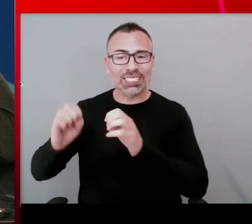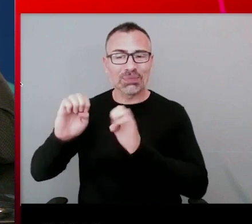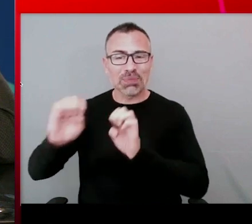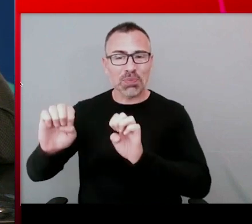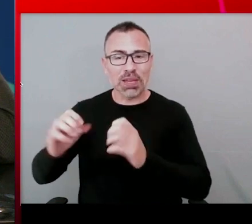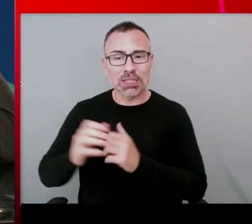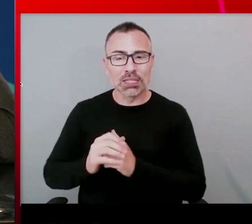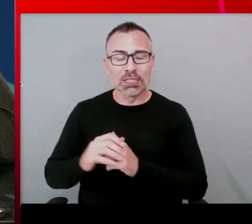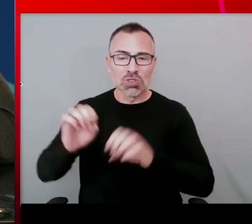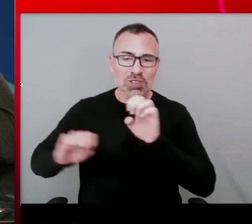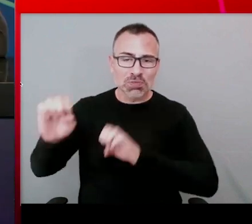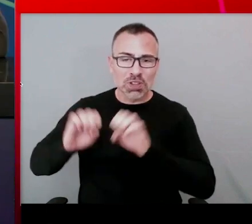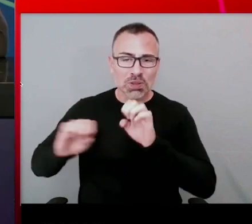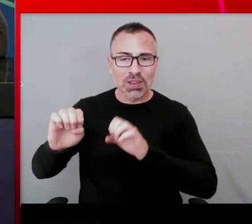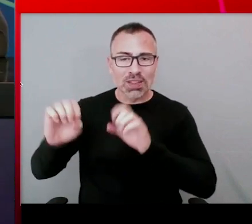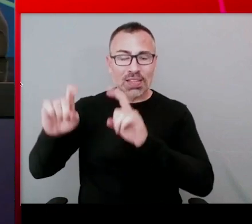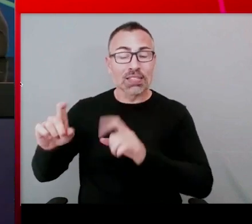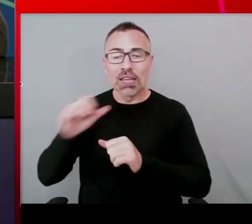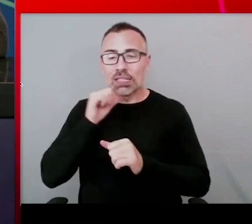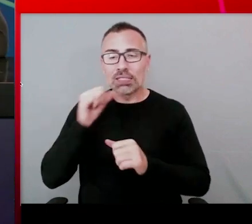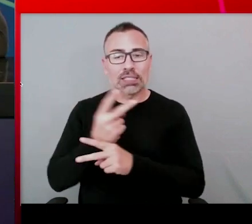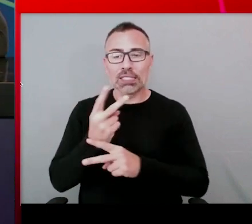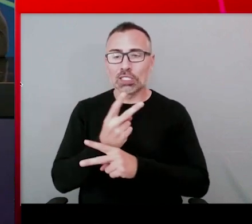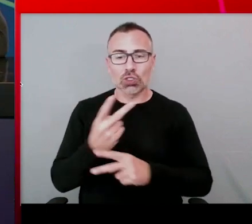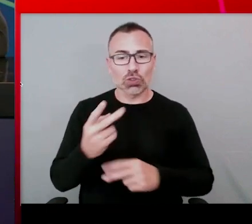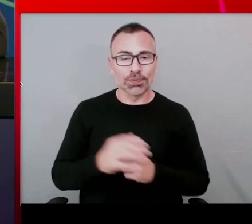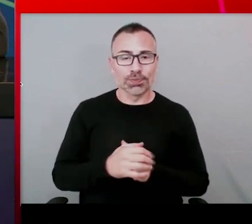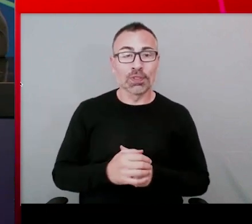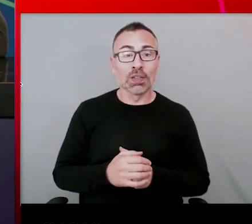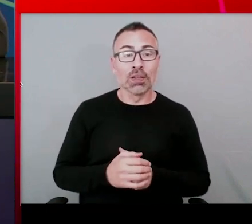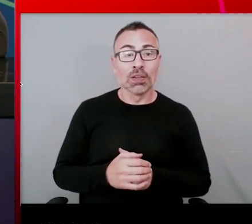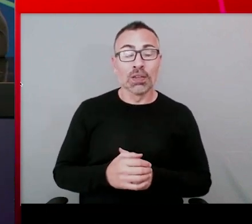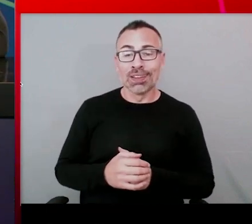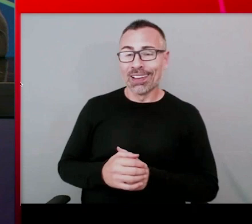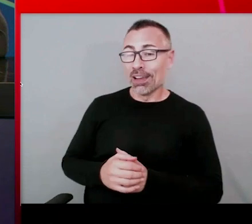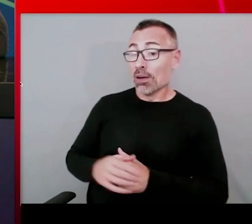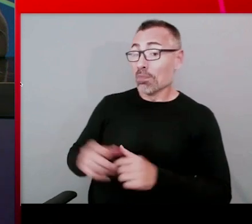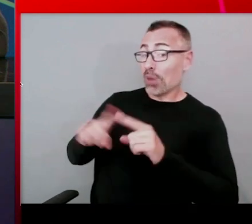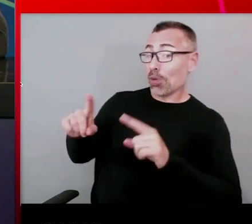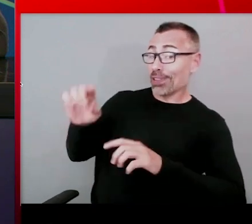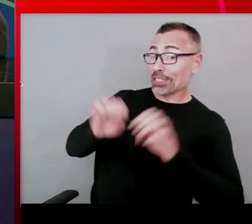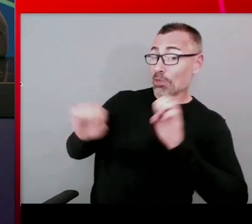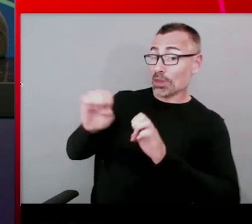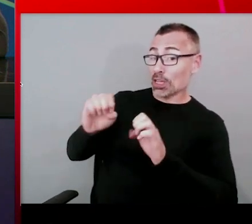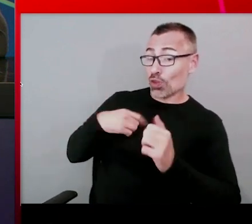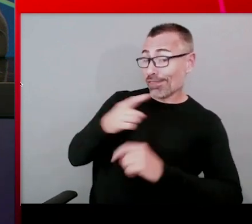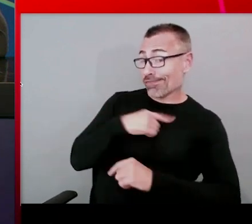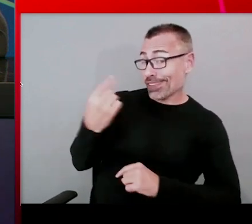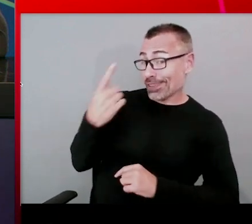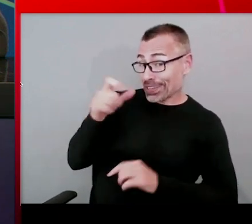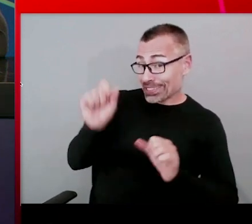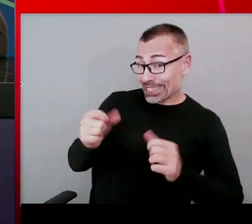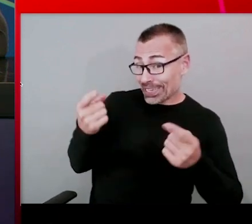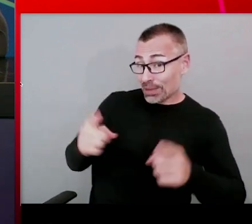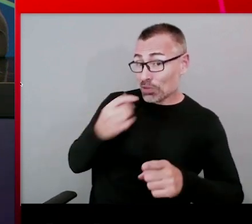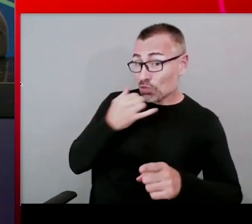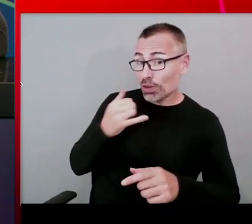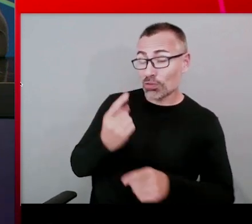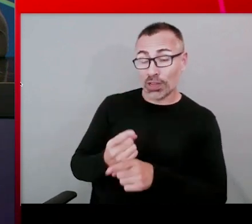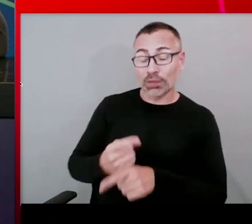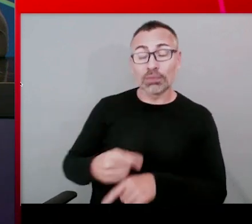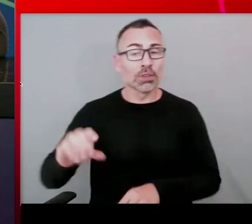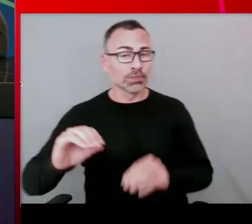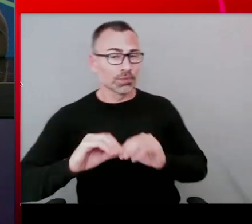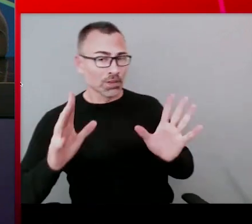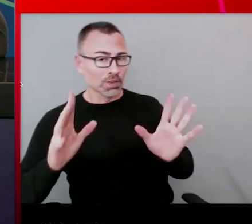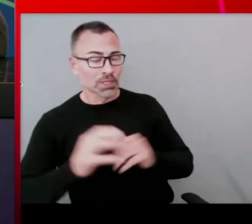statistical test. Right. Because with experimentation does come risk, because experiments can go wrong, obviously. Exactly. Look,